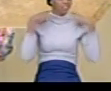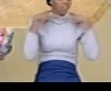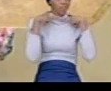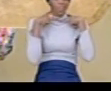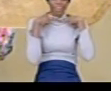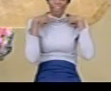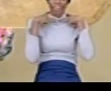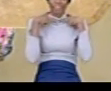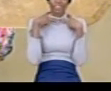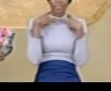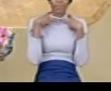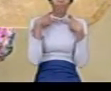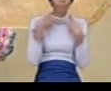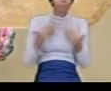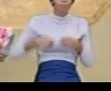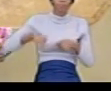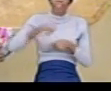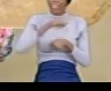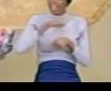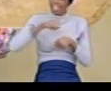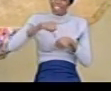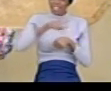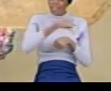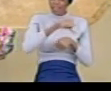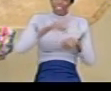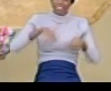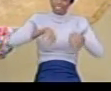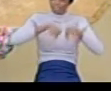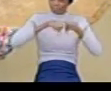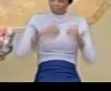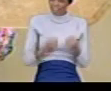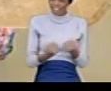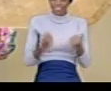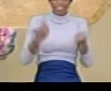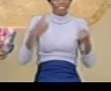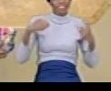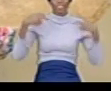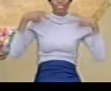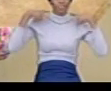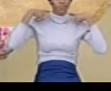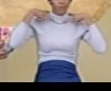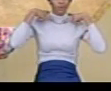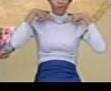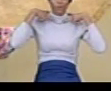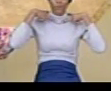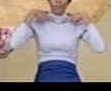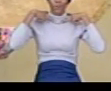yoke. Anointing breaks the yoke. Anointing breaks the